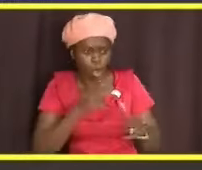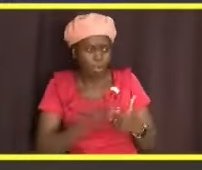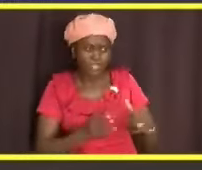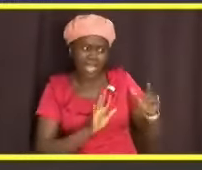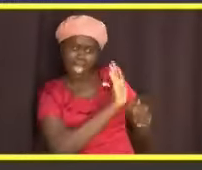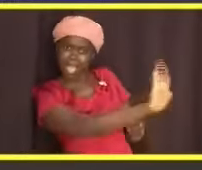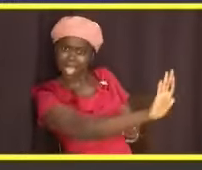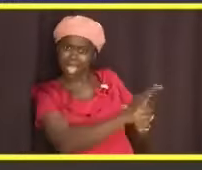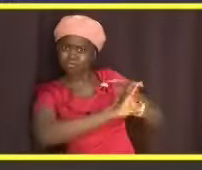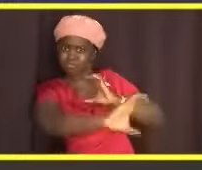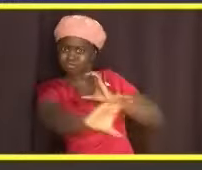know.